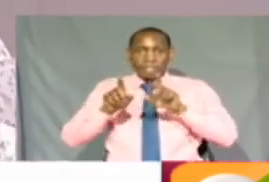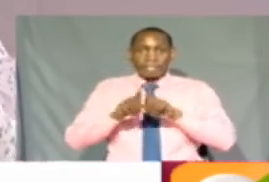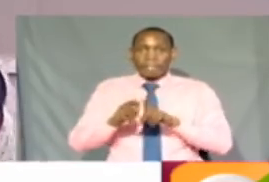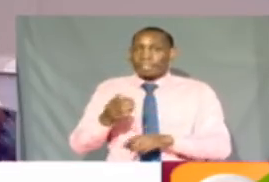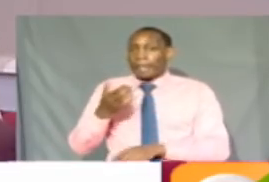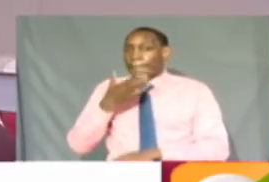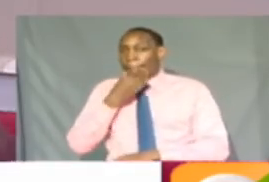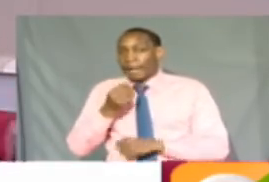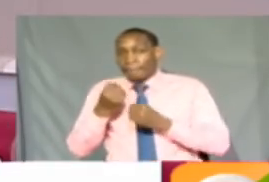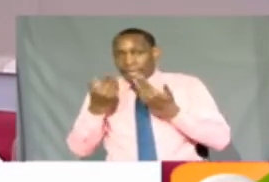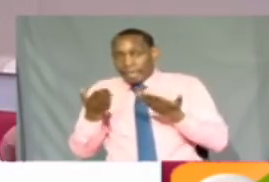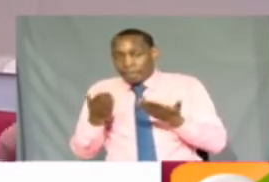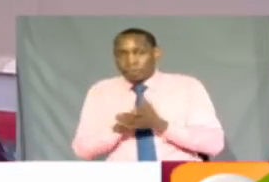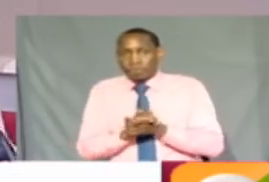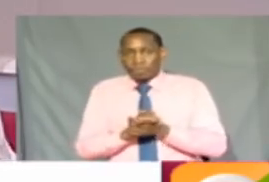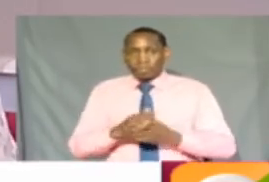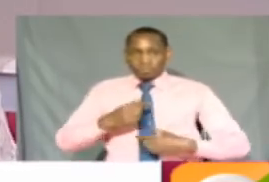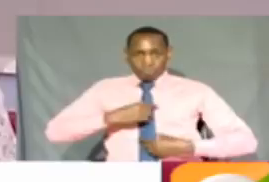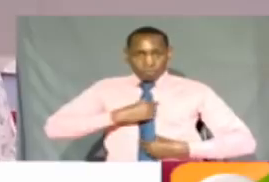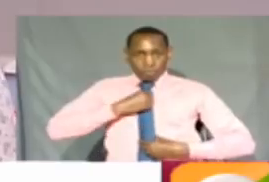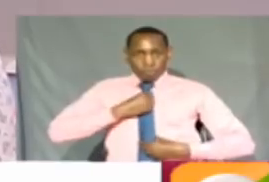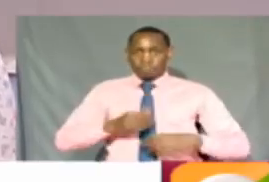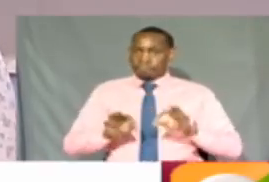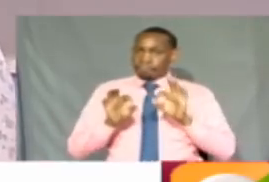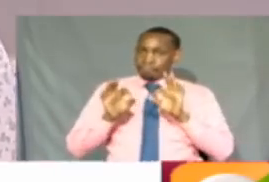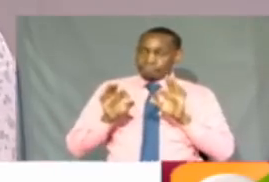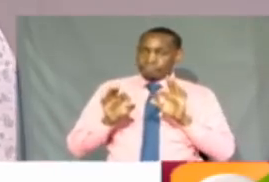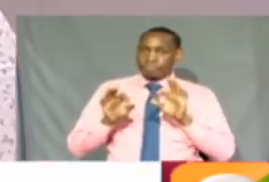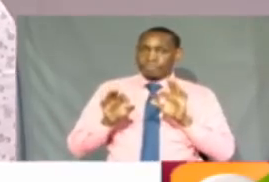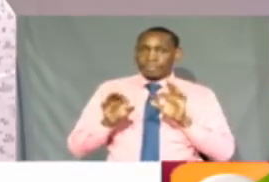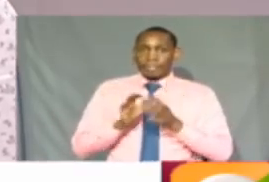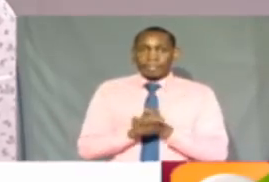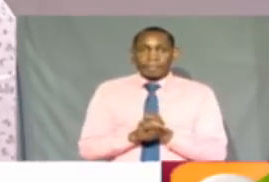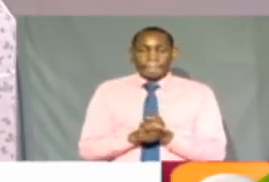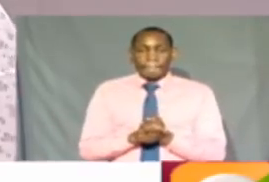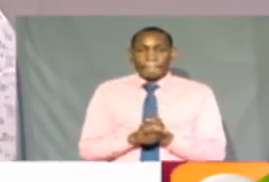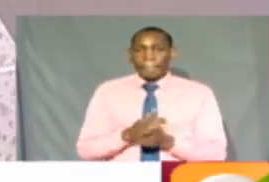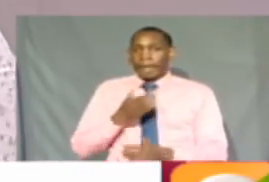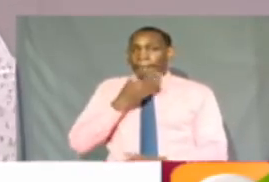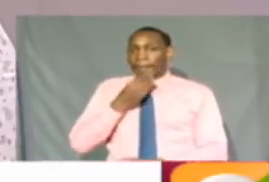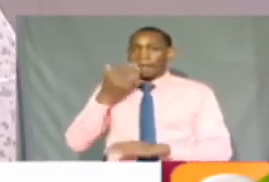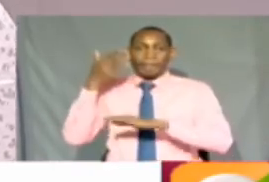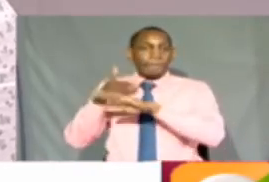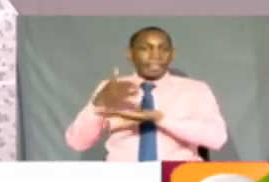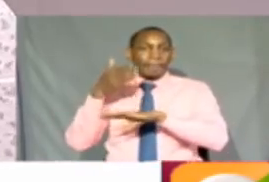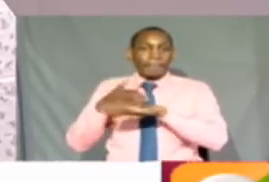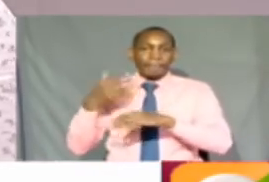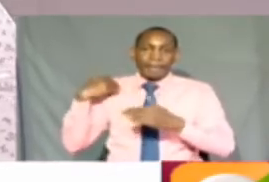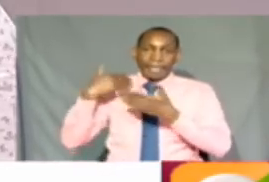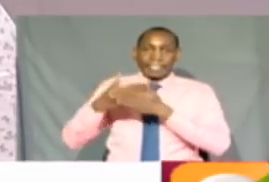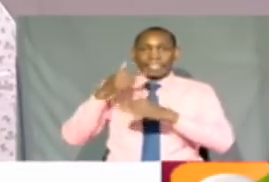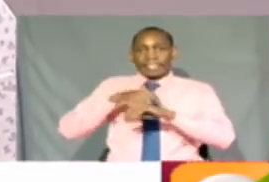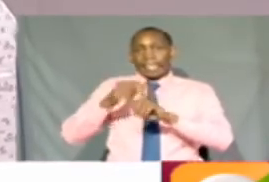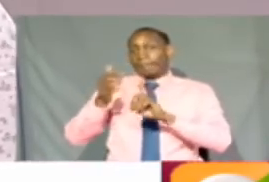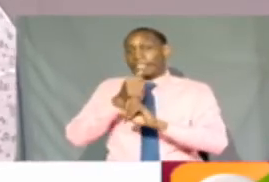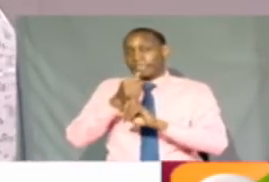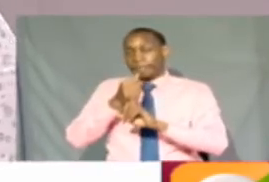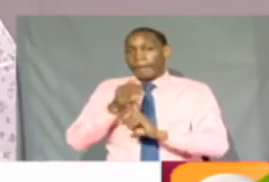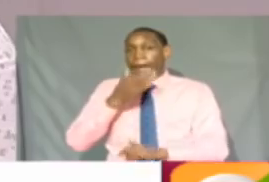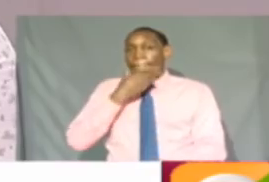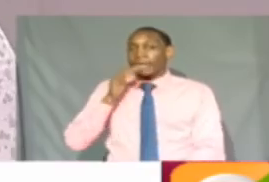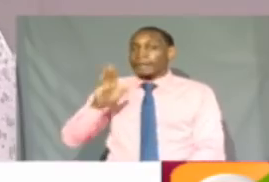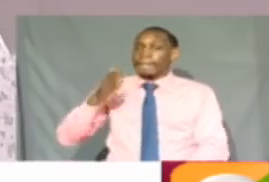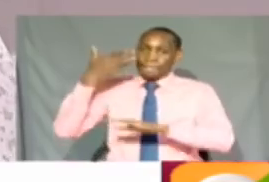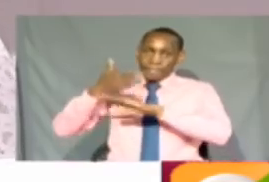man to what, is it a designer suit? Mm. That's what we've brought down being a man to. So this man will fake it. They say fake it till you make it. This man is